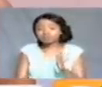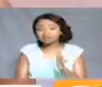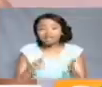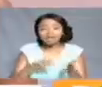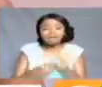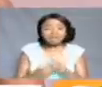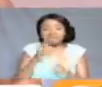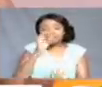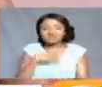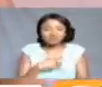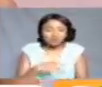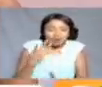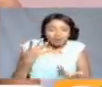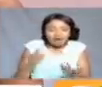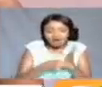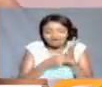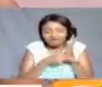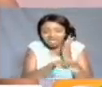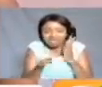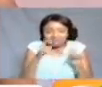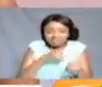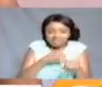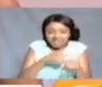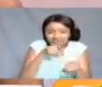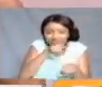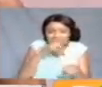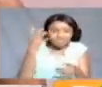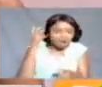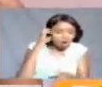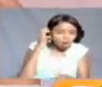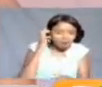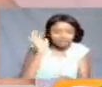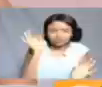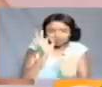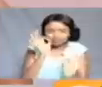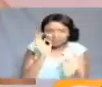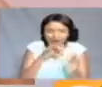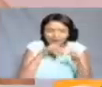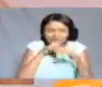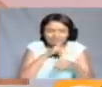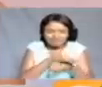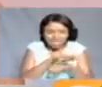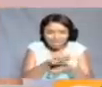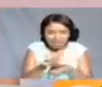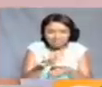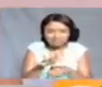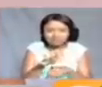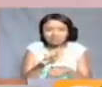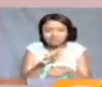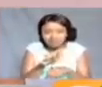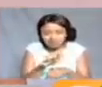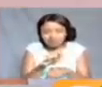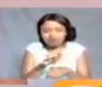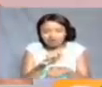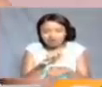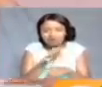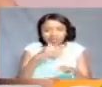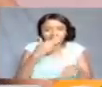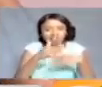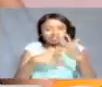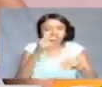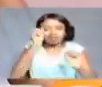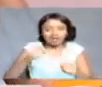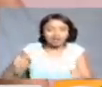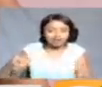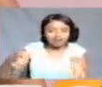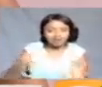uni, if you can find something that will supplement your university thing, sour. The reason why I'm saying it can't be a career, it can just be